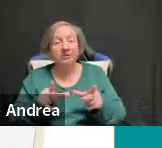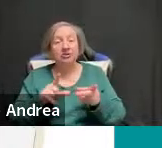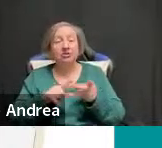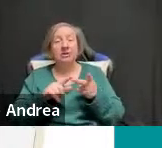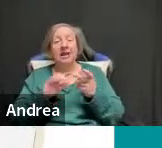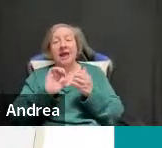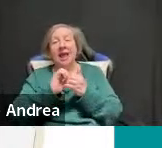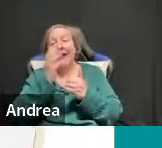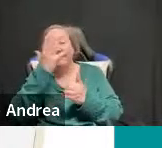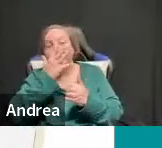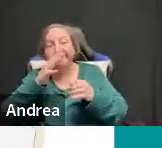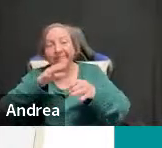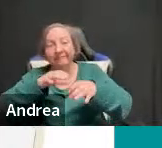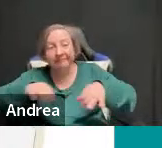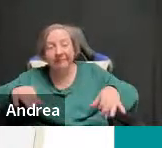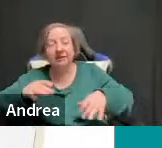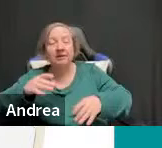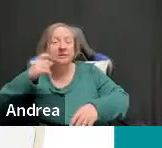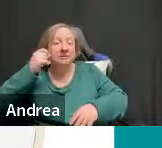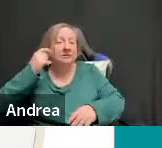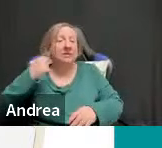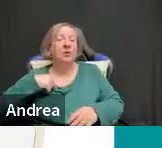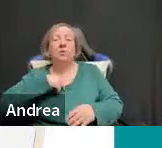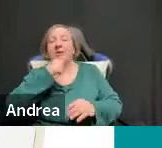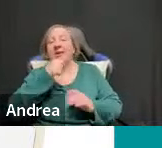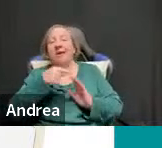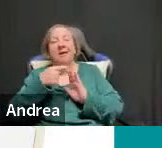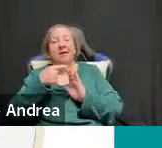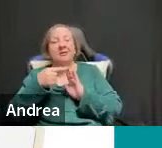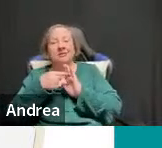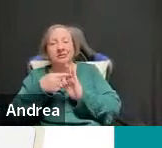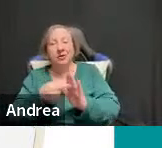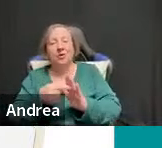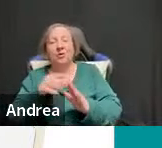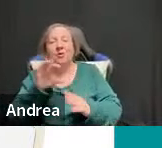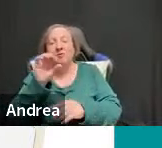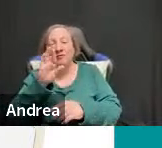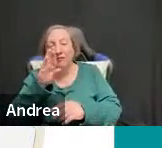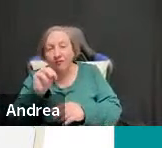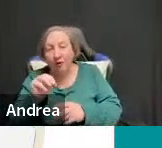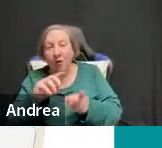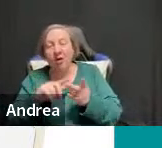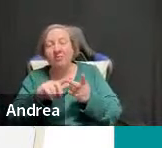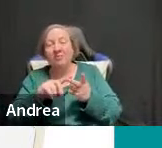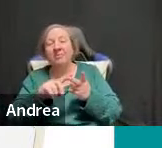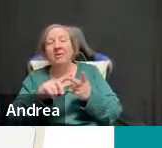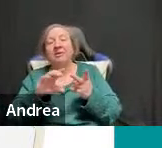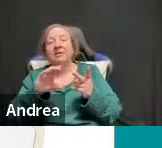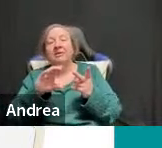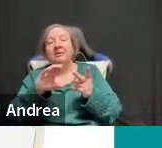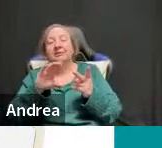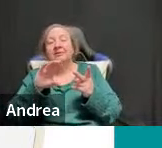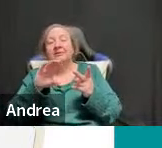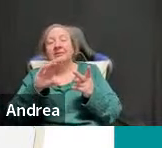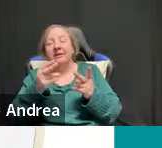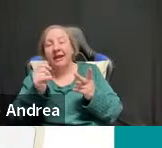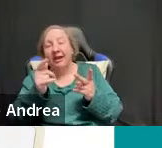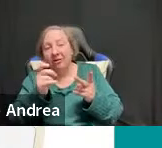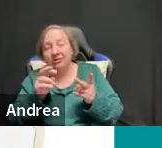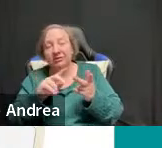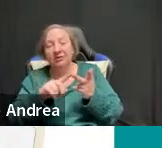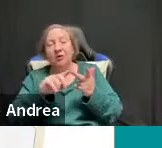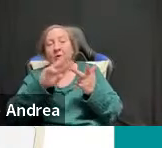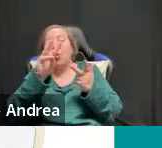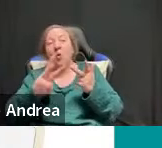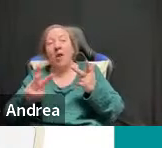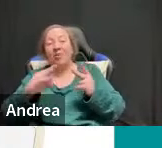thing you're not seeing is we're not showing form and character of the station, and we're not showing weather protection, which is